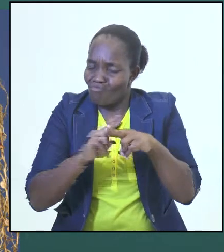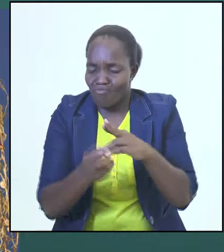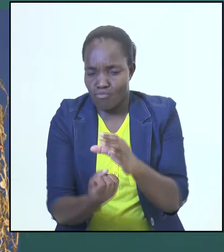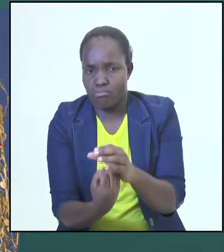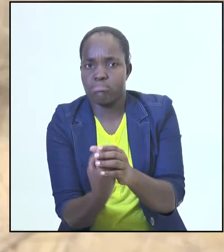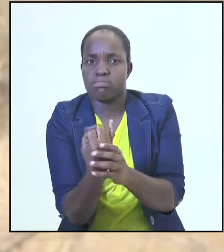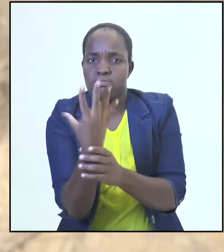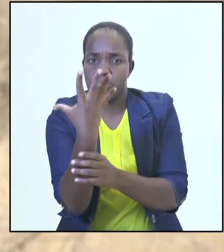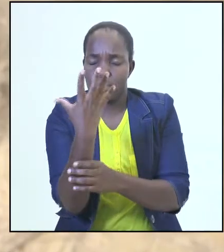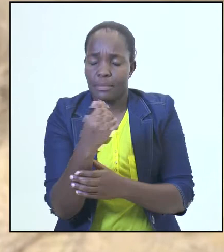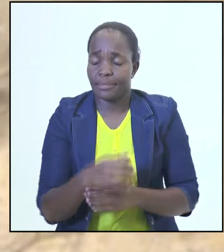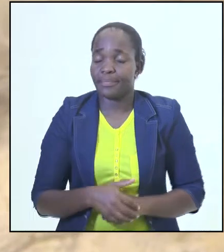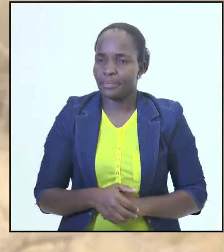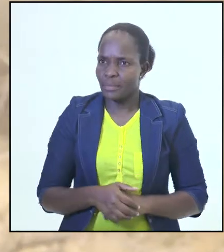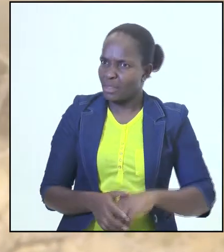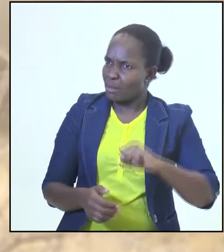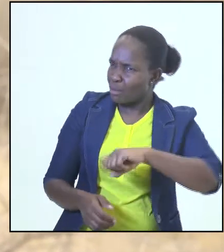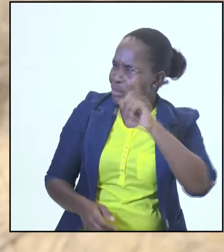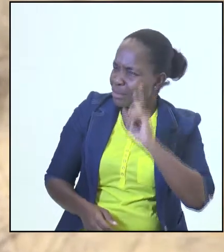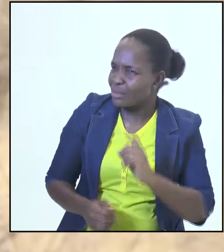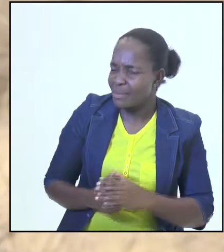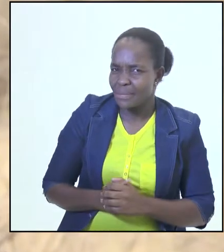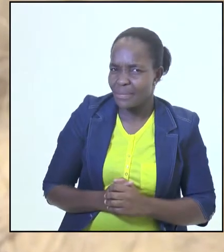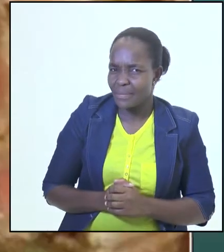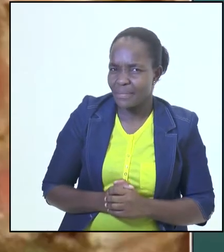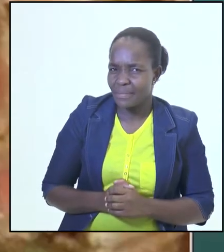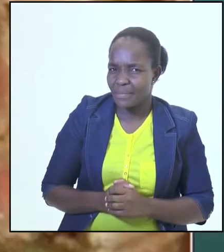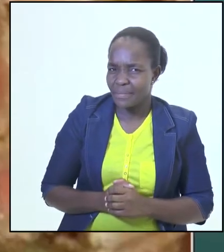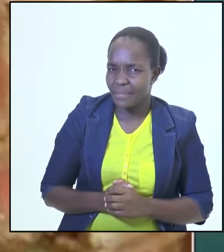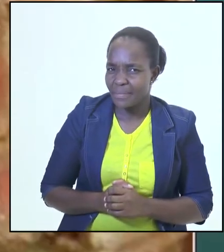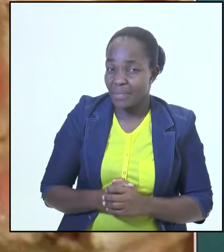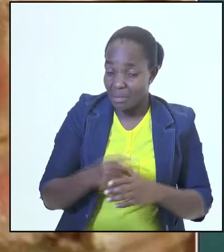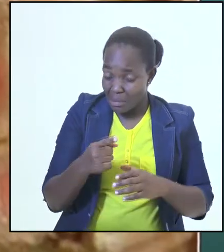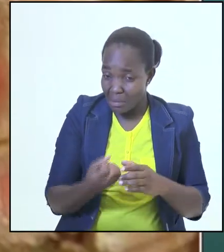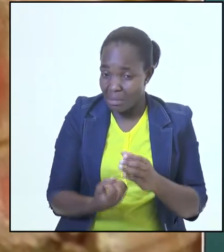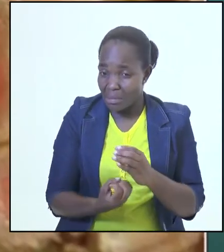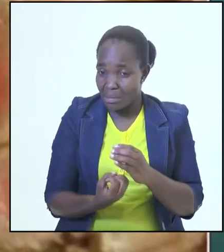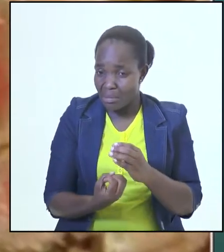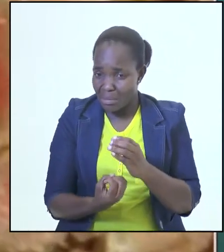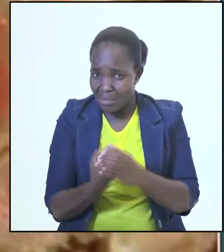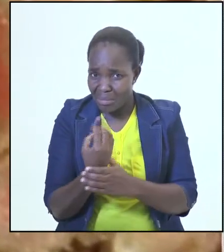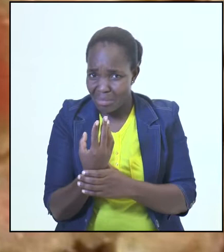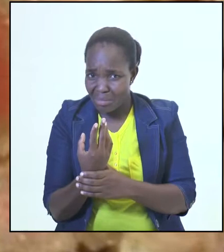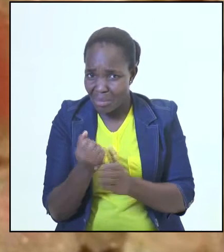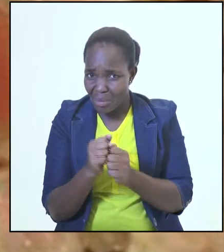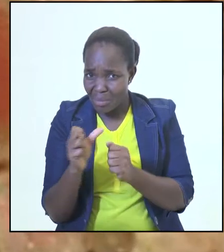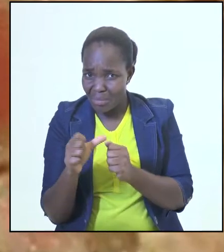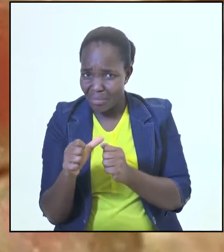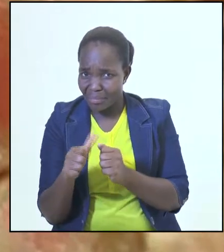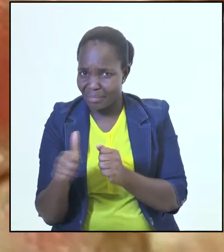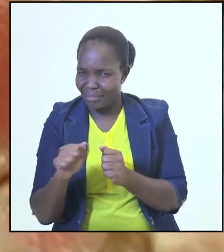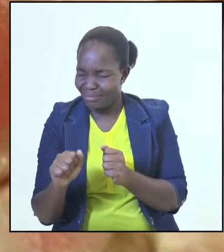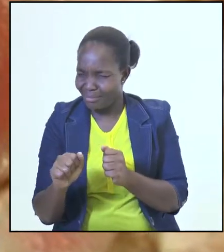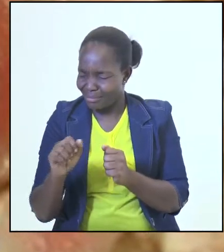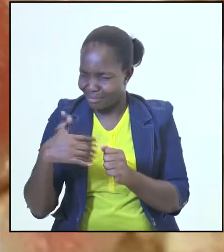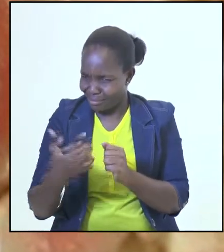What? So you plant these legumes next to all your other plants and they make the soil rich in nitrates and all your plants grow